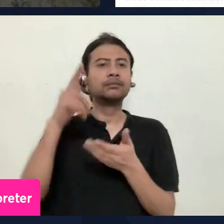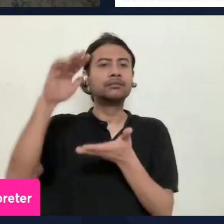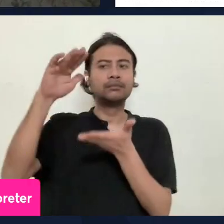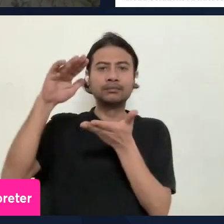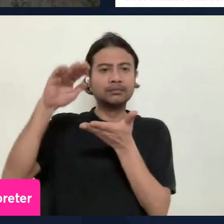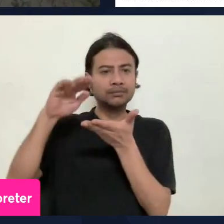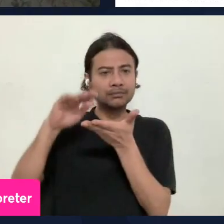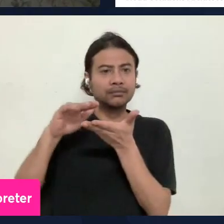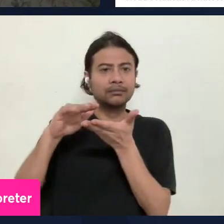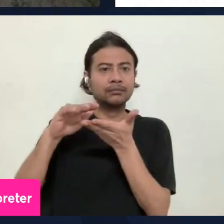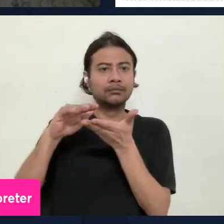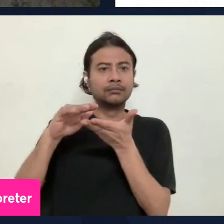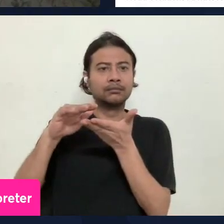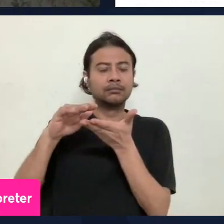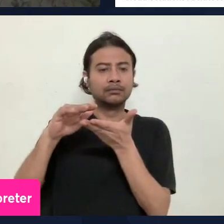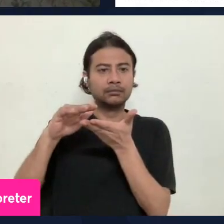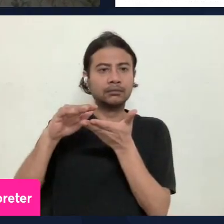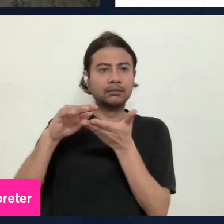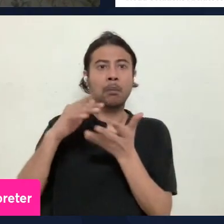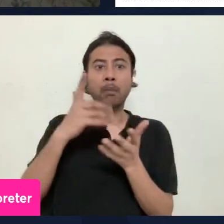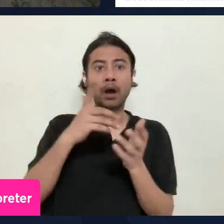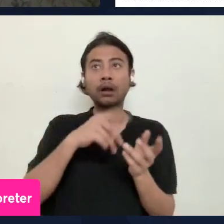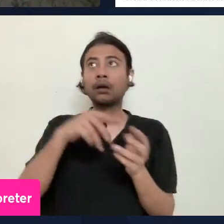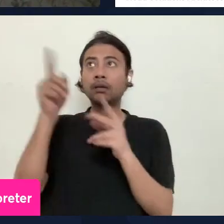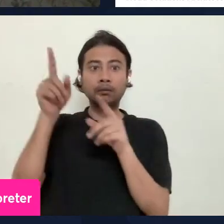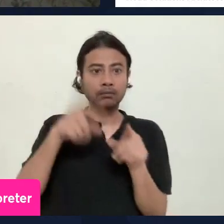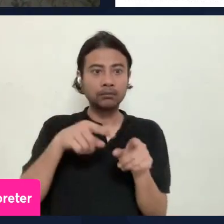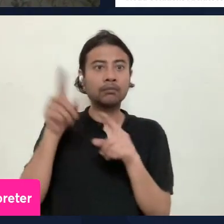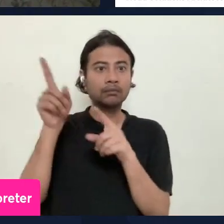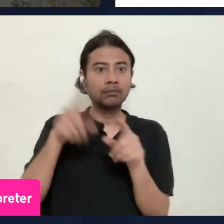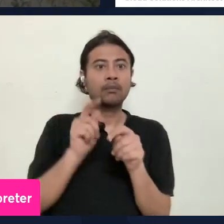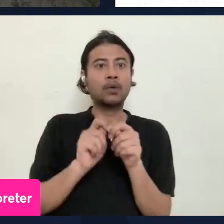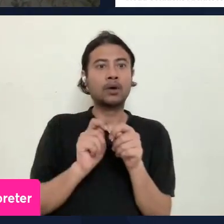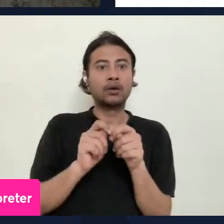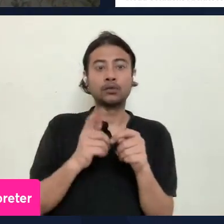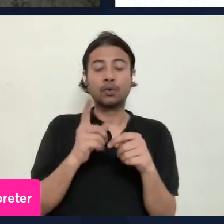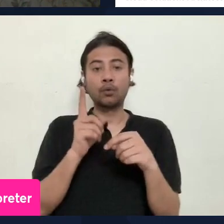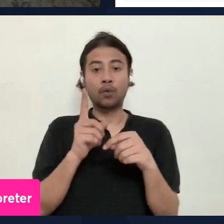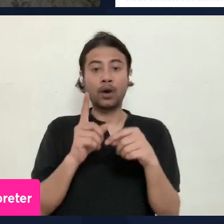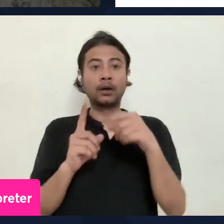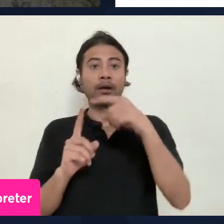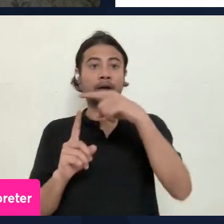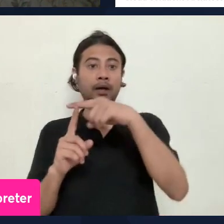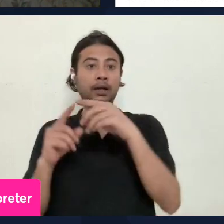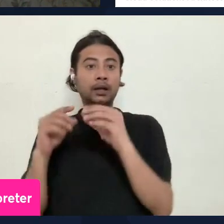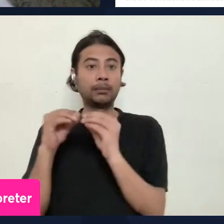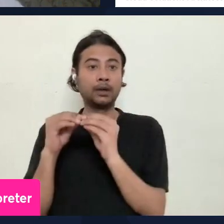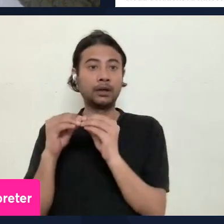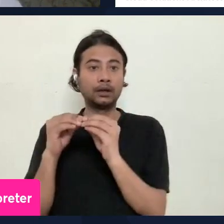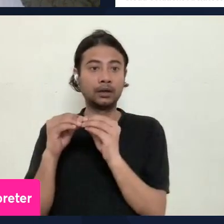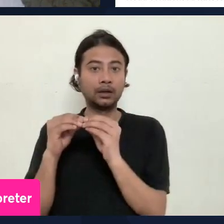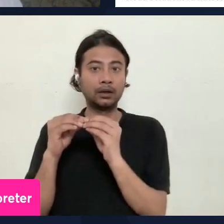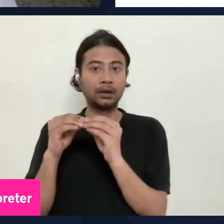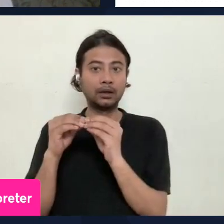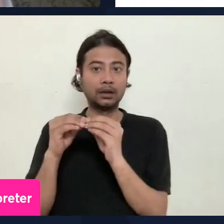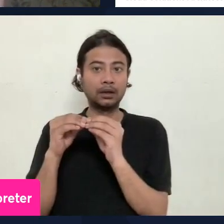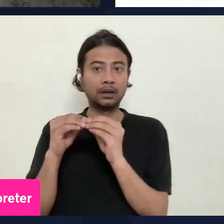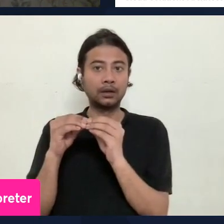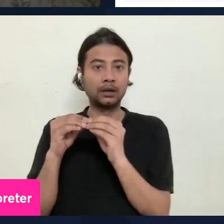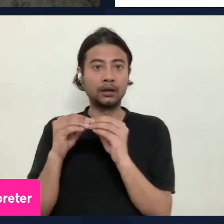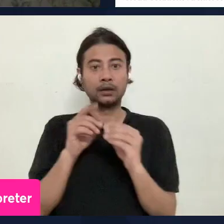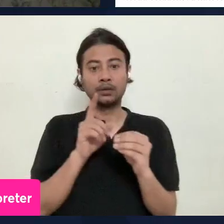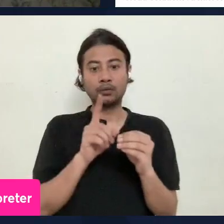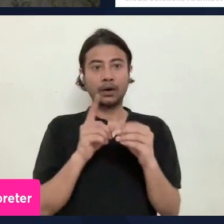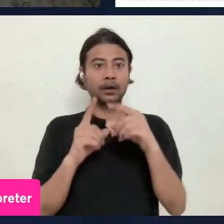throughput. So as an example, for that 1 terabyte capacity pool, you can 5 times the throughput performance of that 1 terabyte capacity